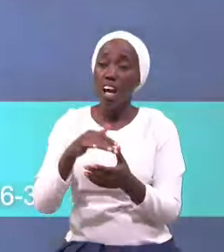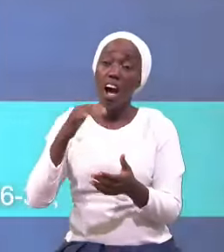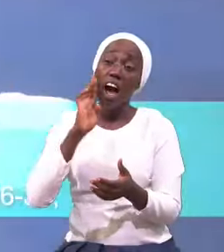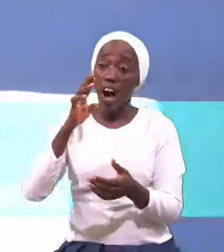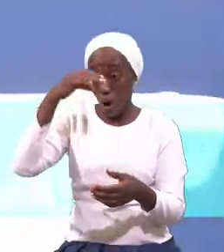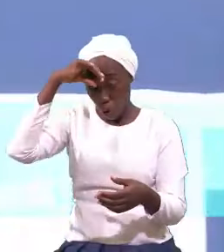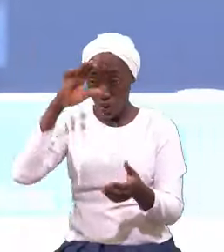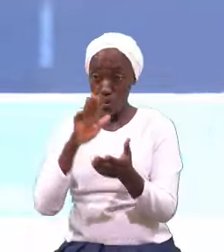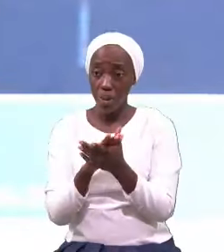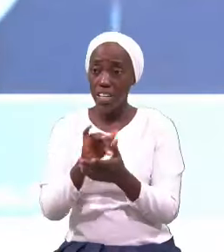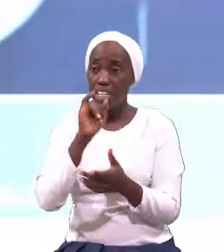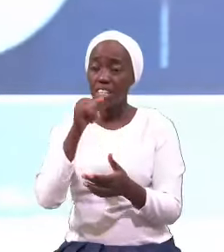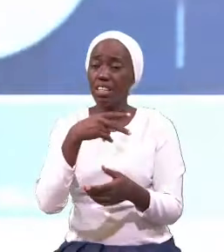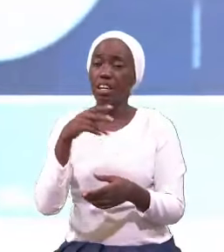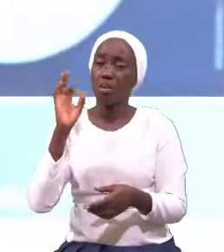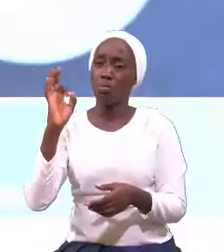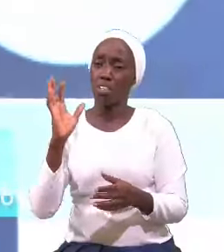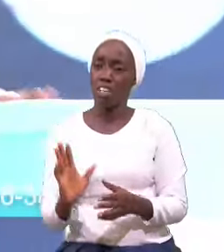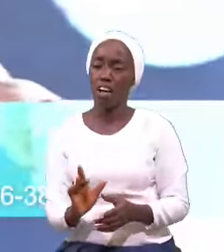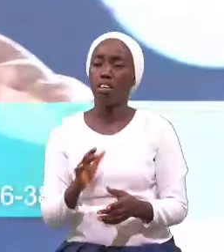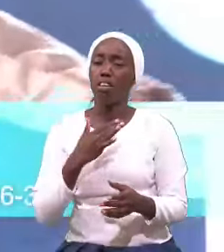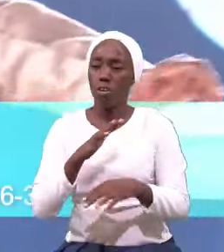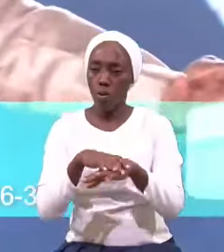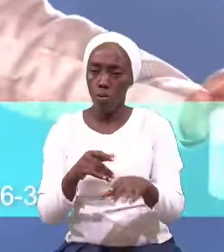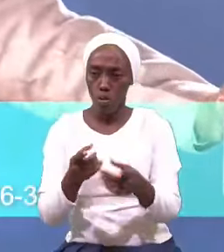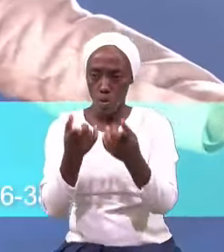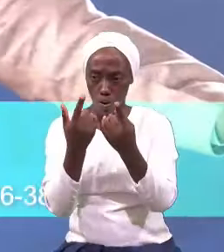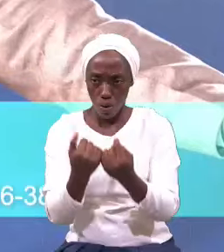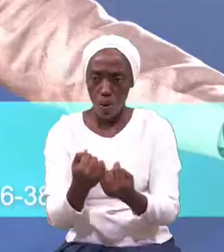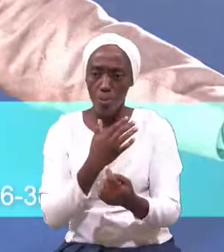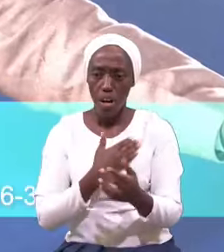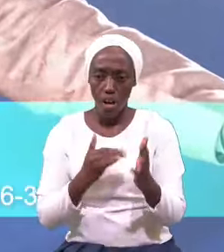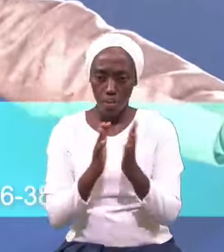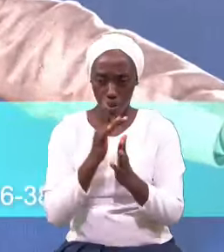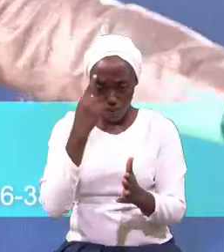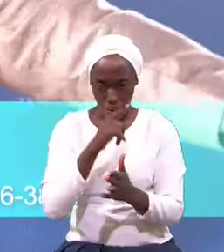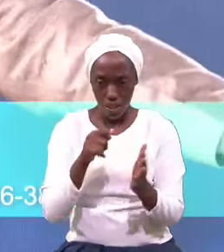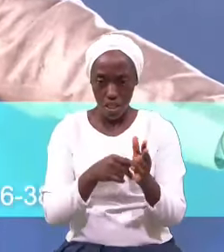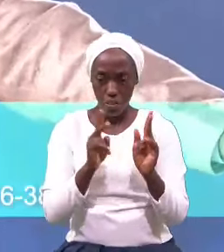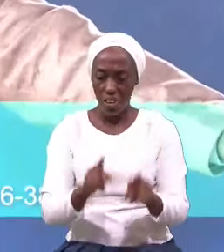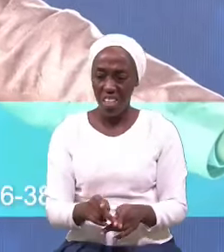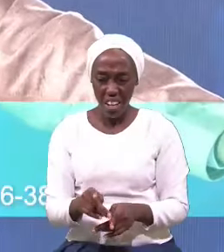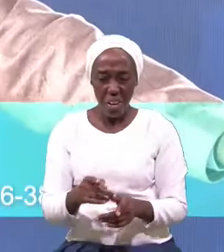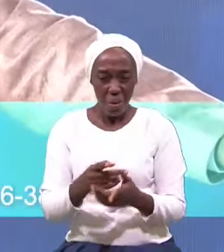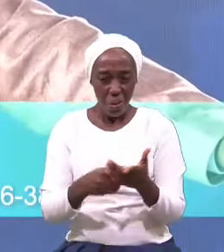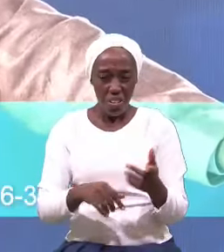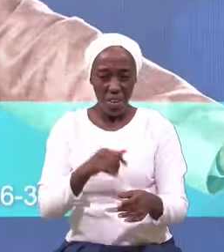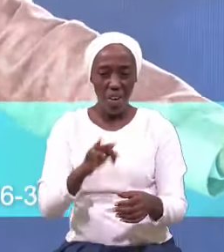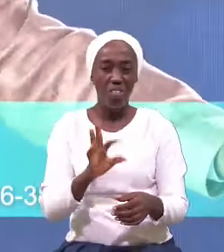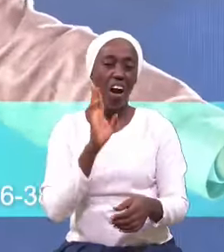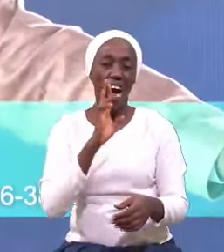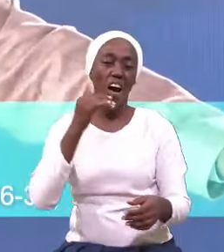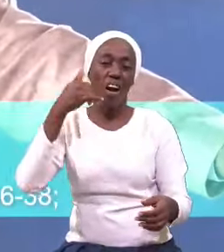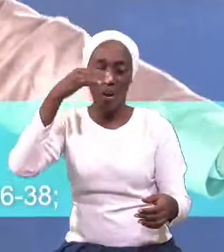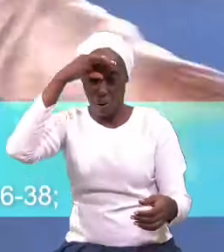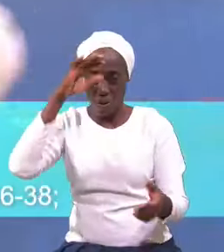Come and pray for this person. About her husband. Her husband is a preacher too.